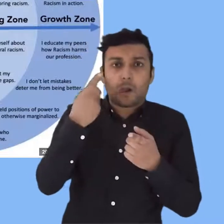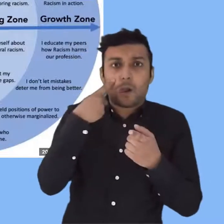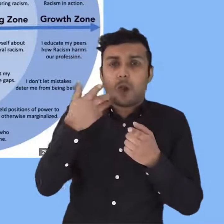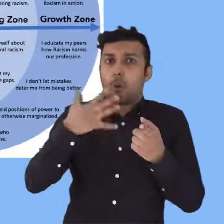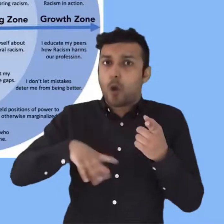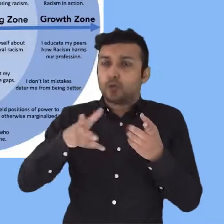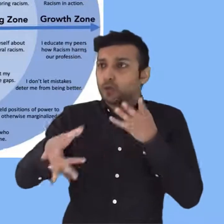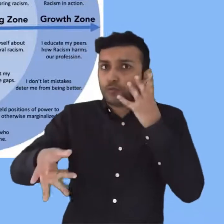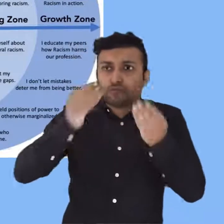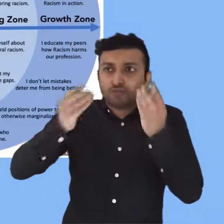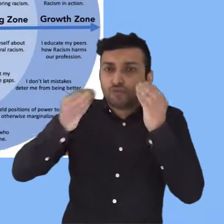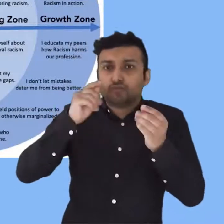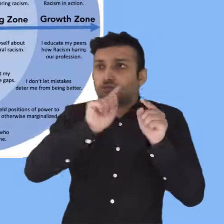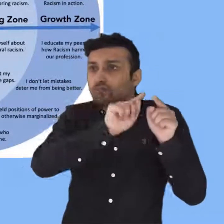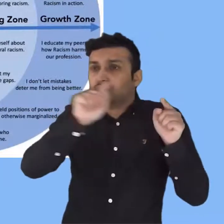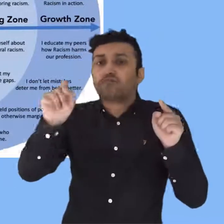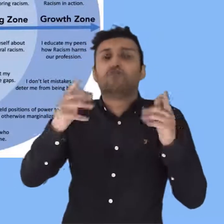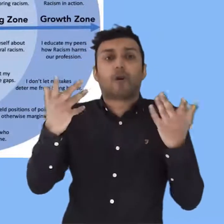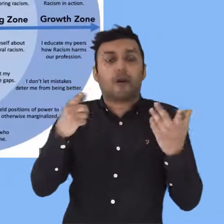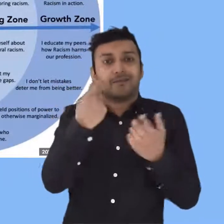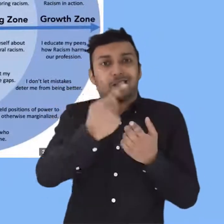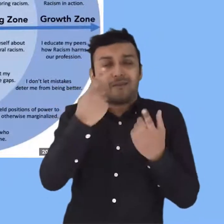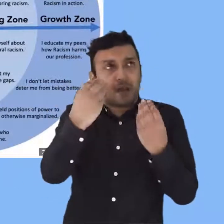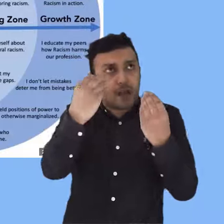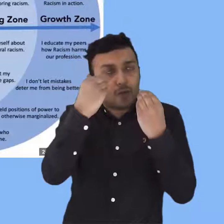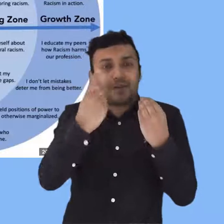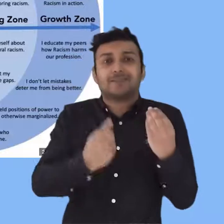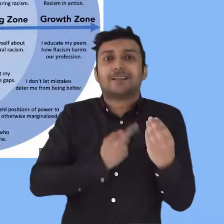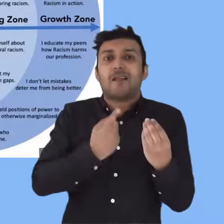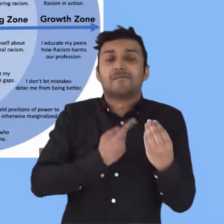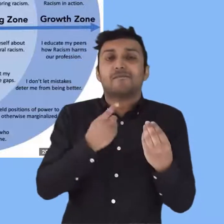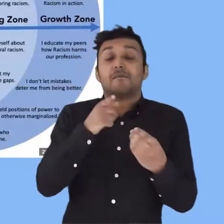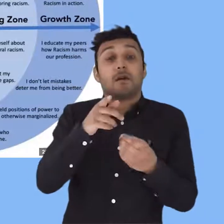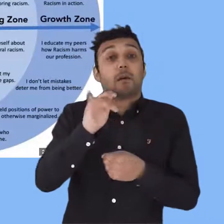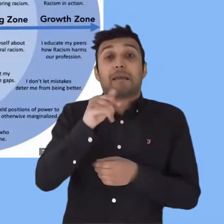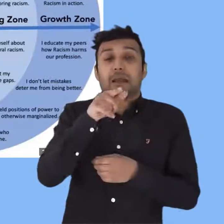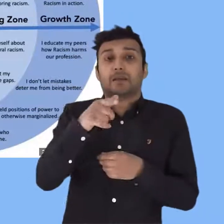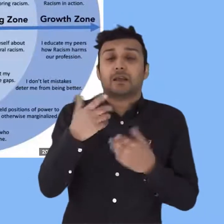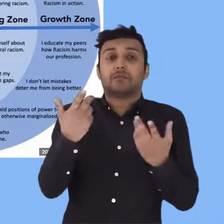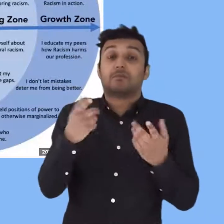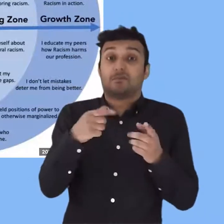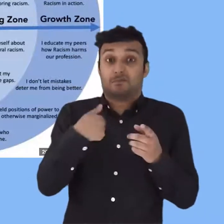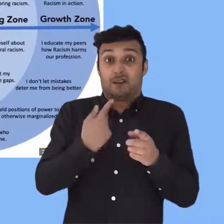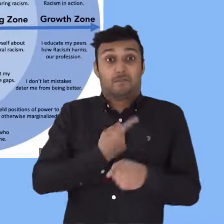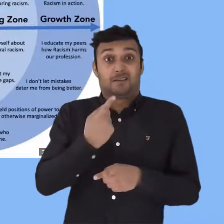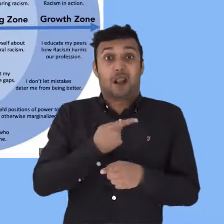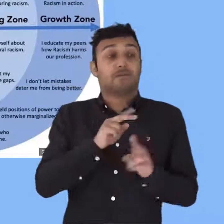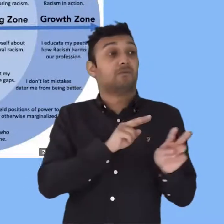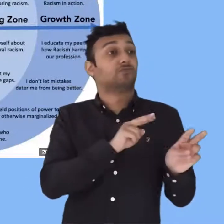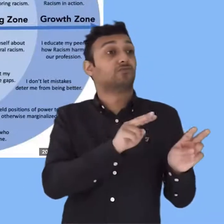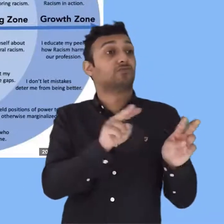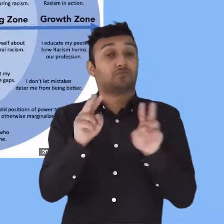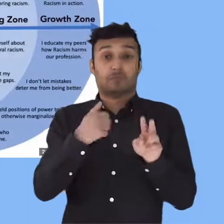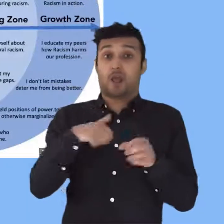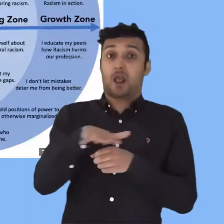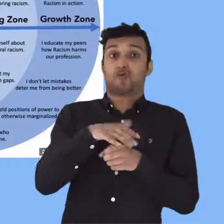who think and look differently than you. So I know in the early year setting, most people don't look like me. Most people, generally